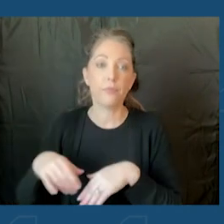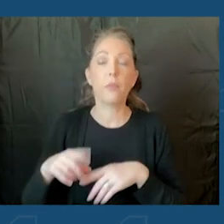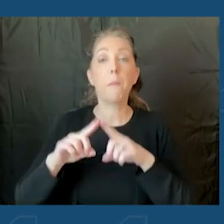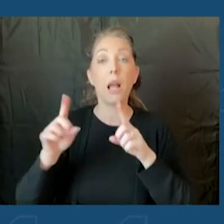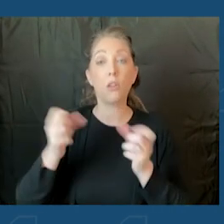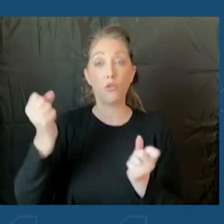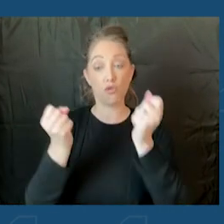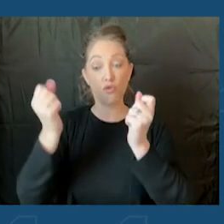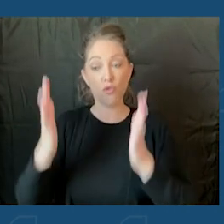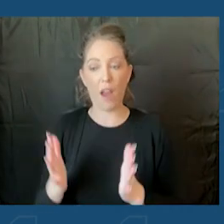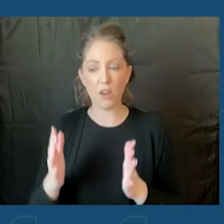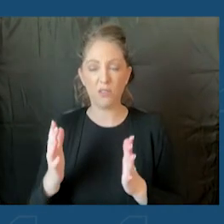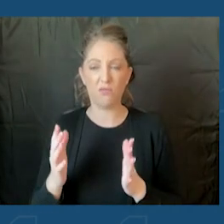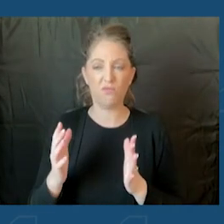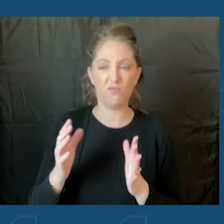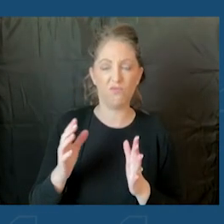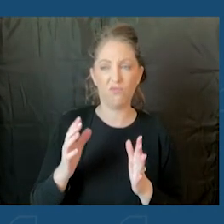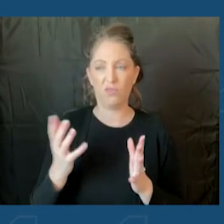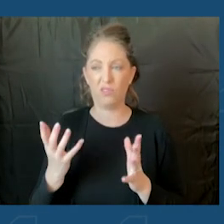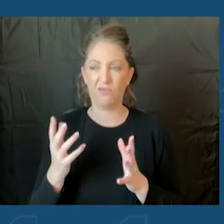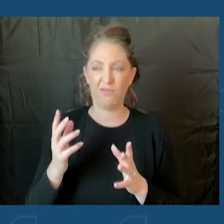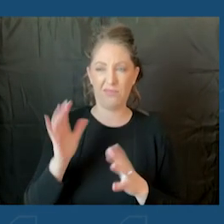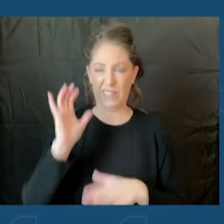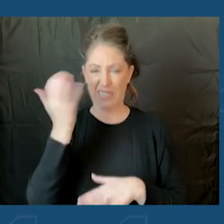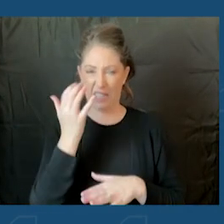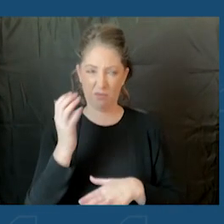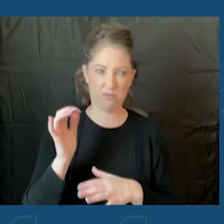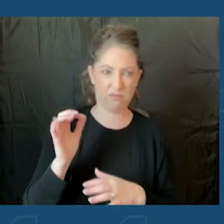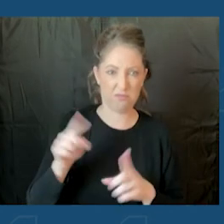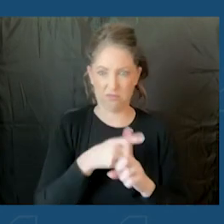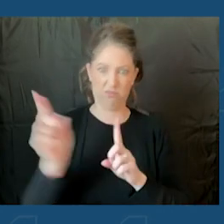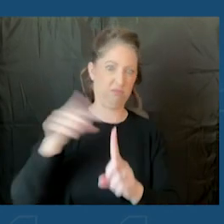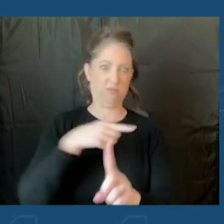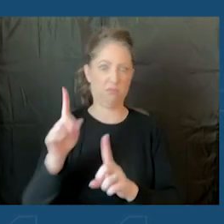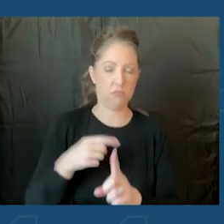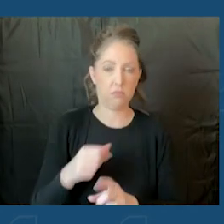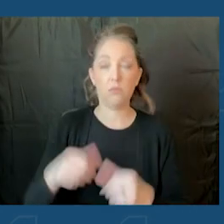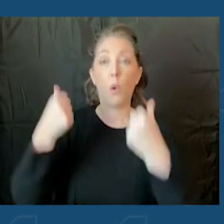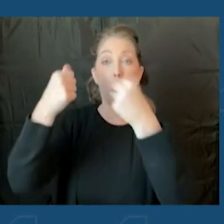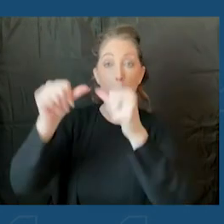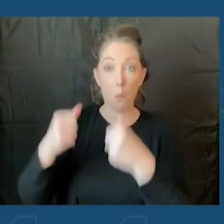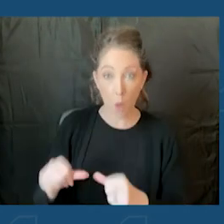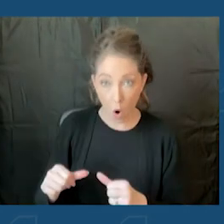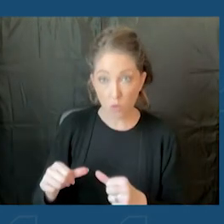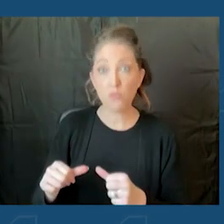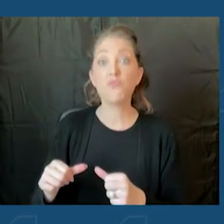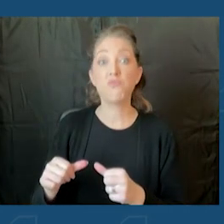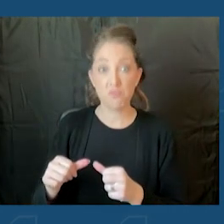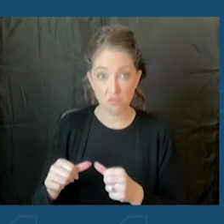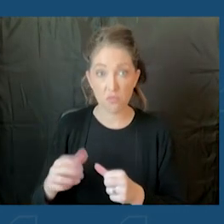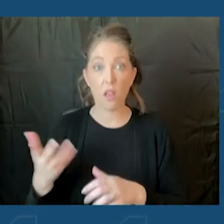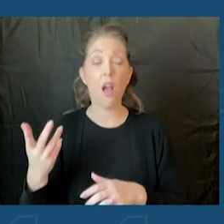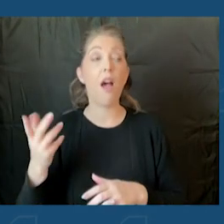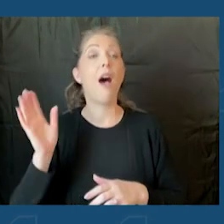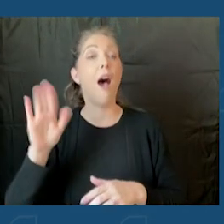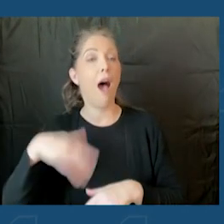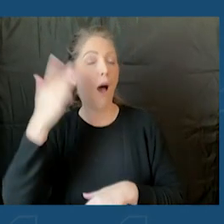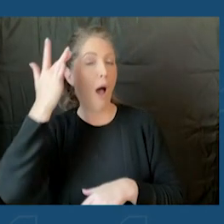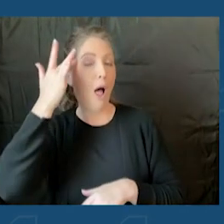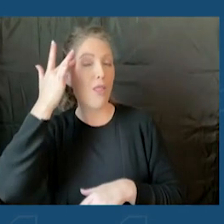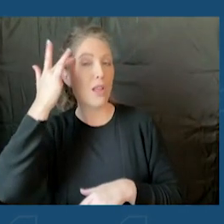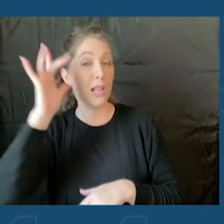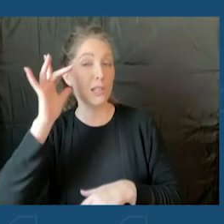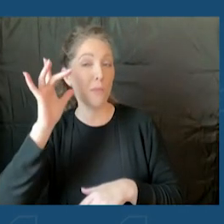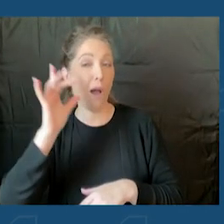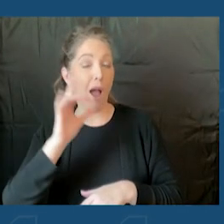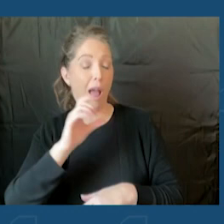acting erratically, posed a threat, did some things that the very savvy, smart, trained state police officer saw some